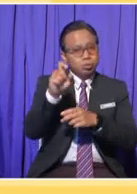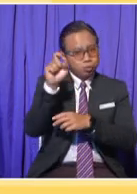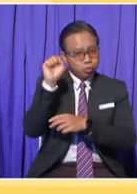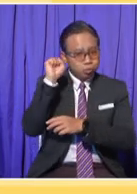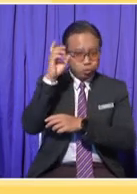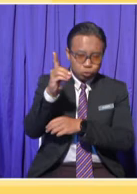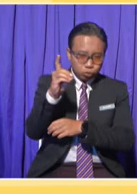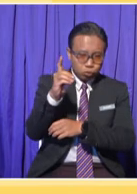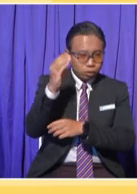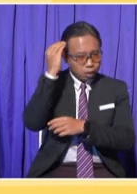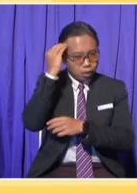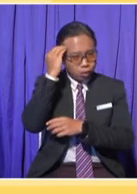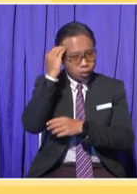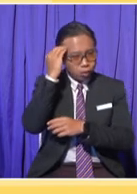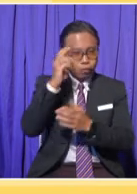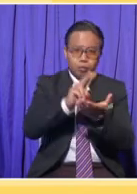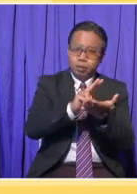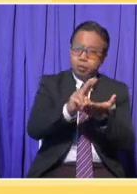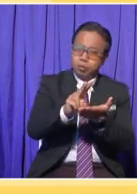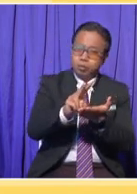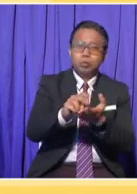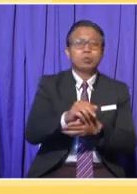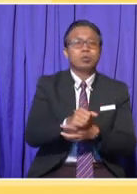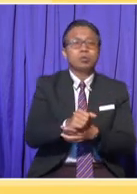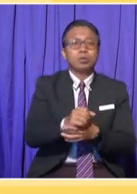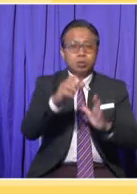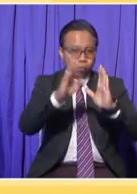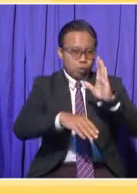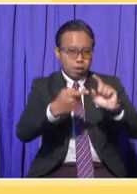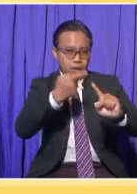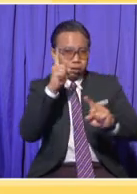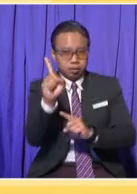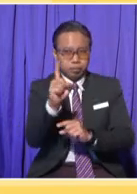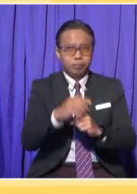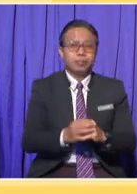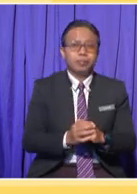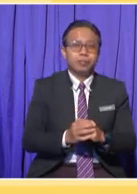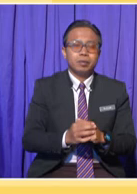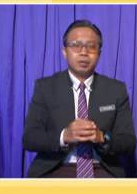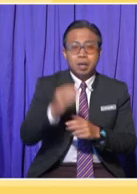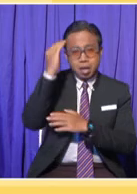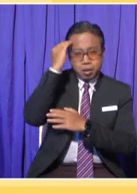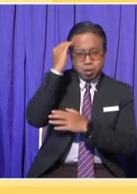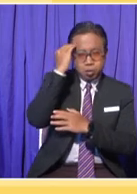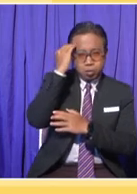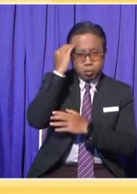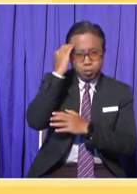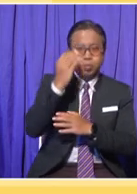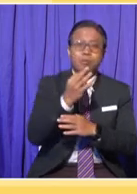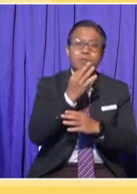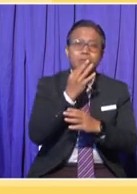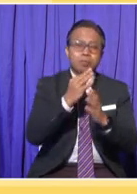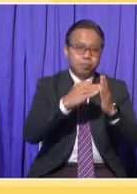the value or the proper fraction is less than 1. And you must know that improper